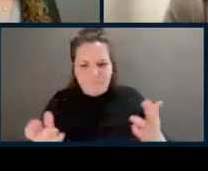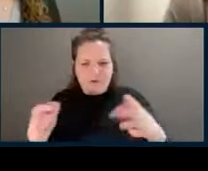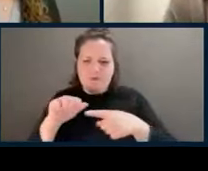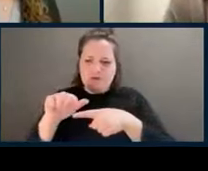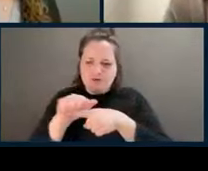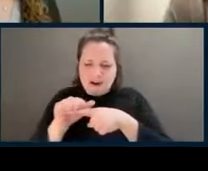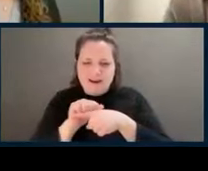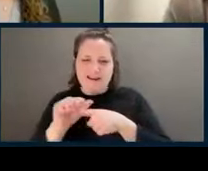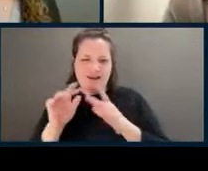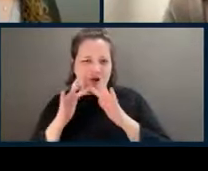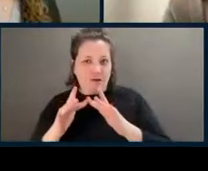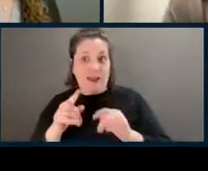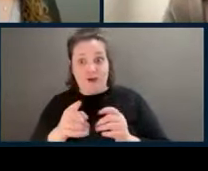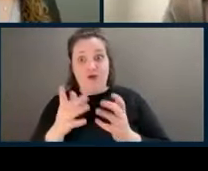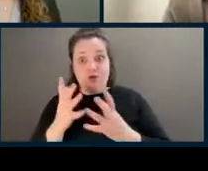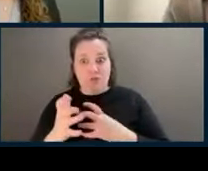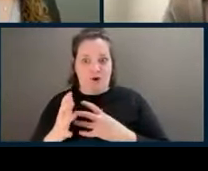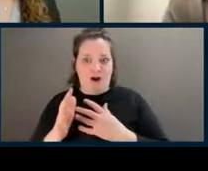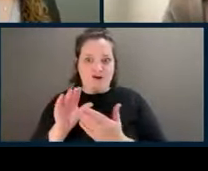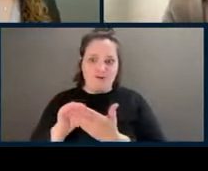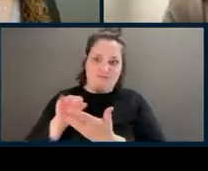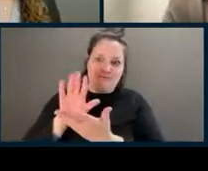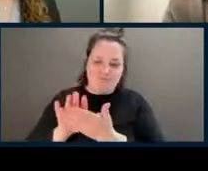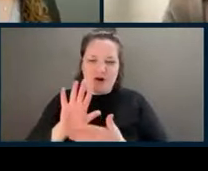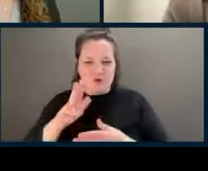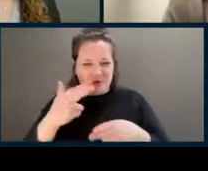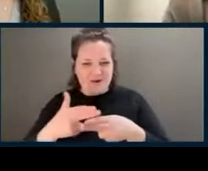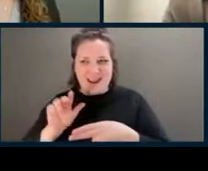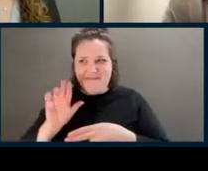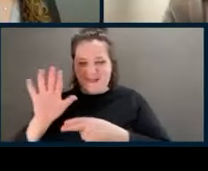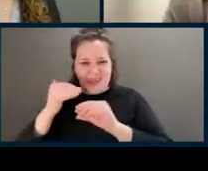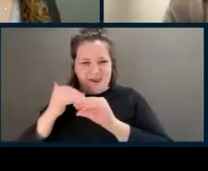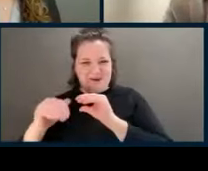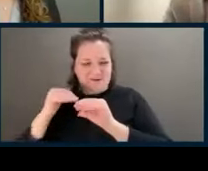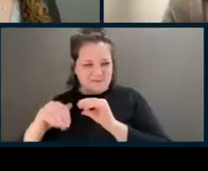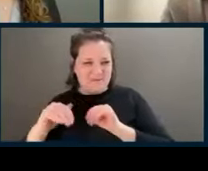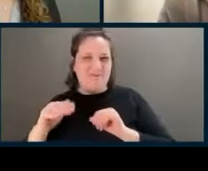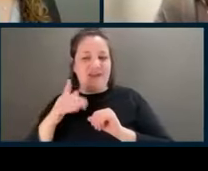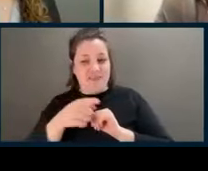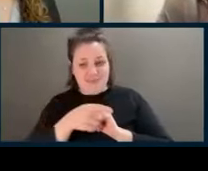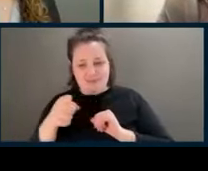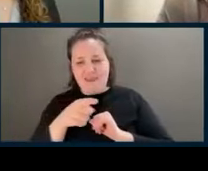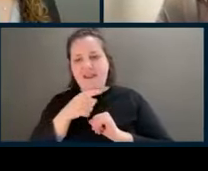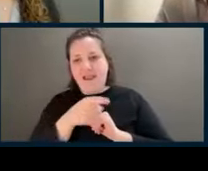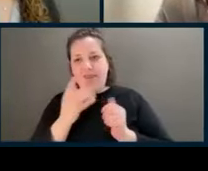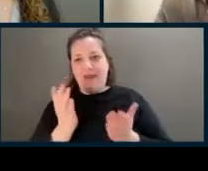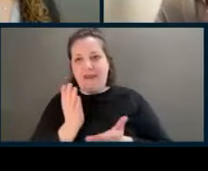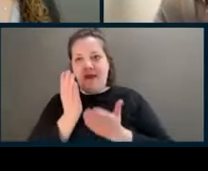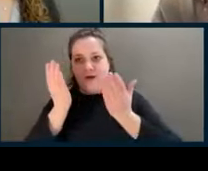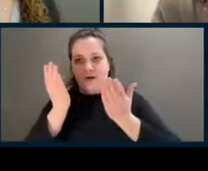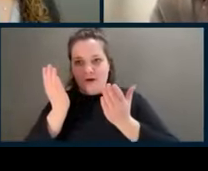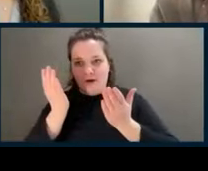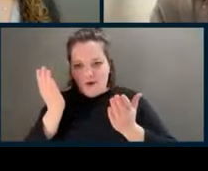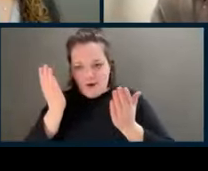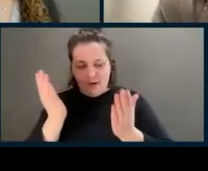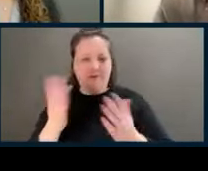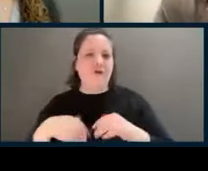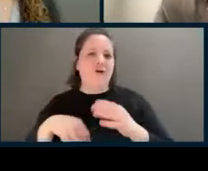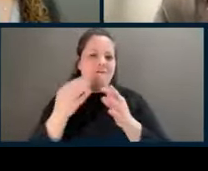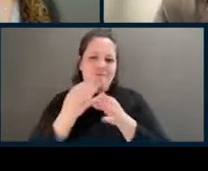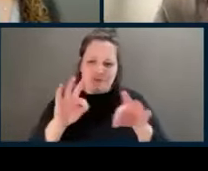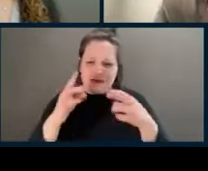certainly want to get on their listserv as it relates to opportunities that they offer free and available to the public. So just want to highlight that as well. Now I'm